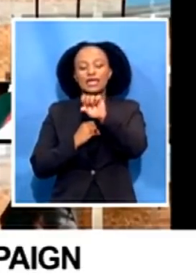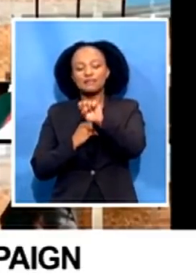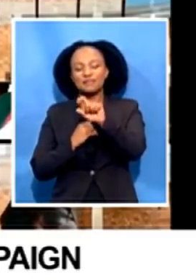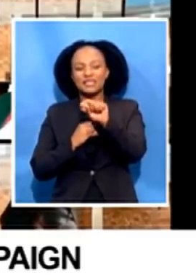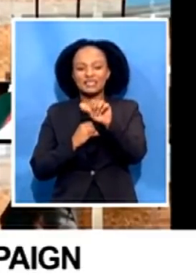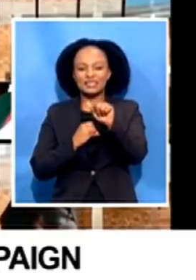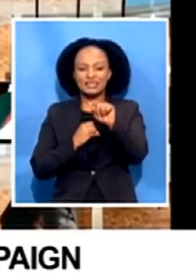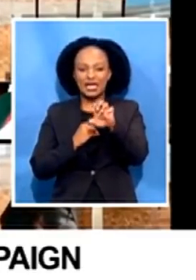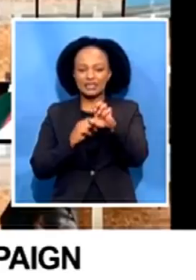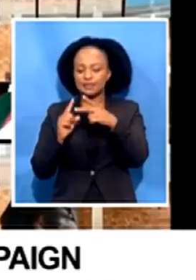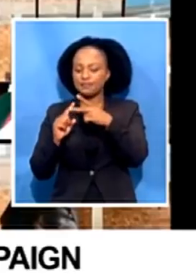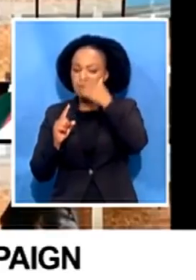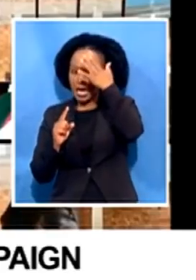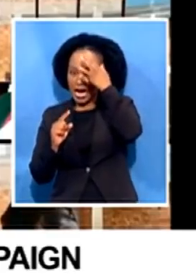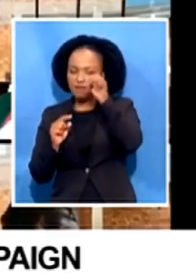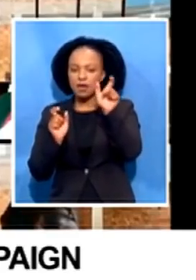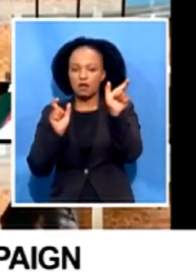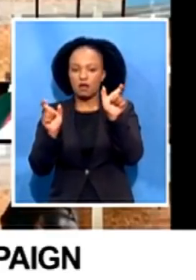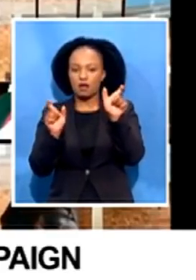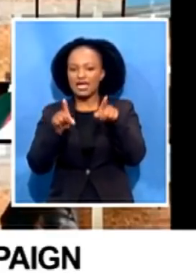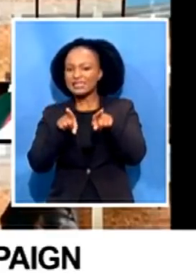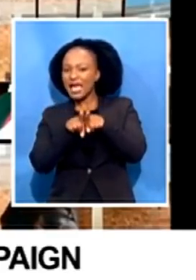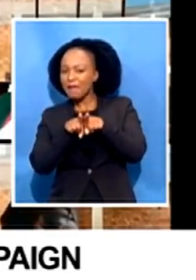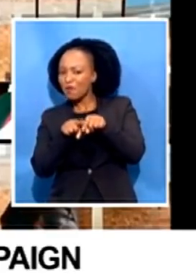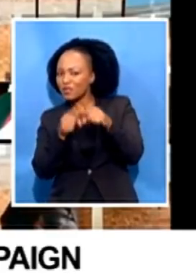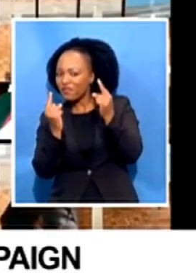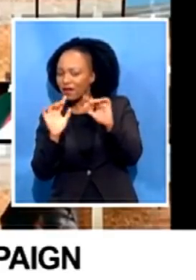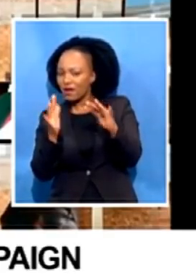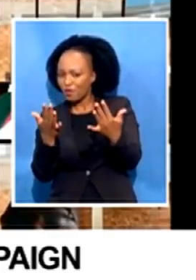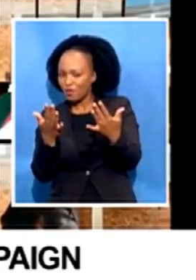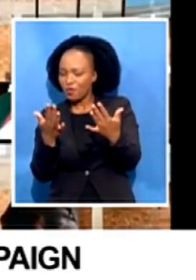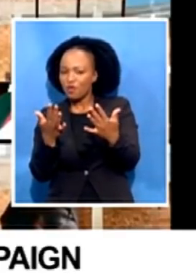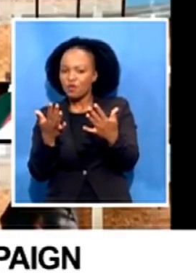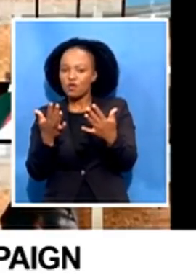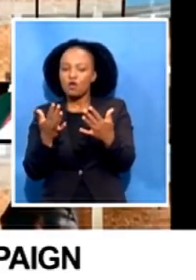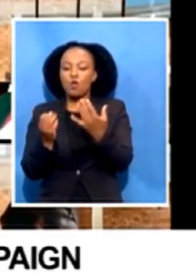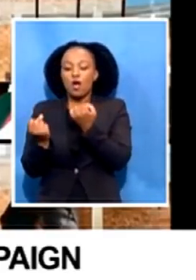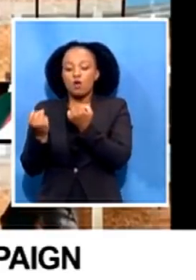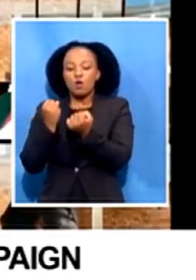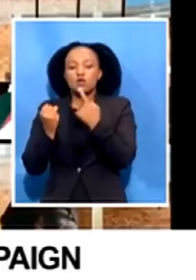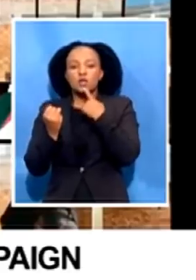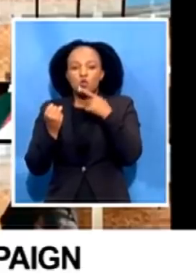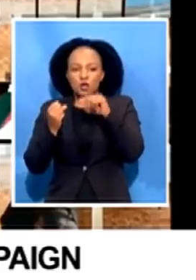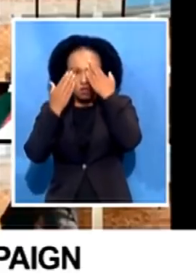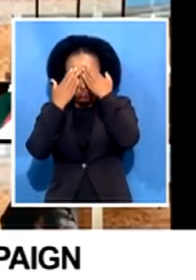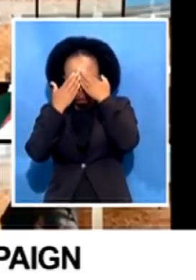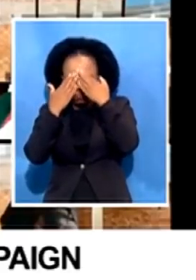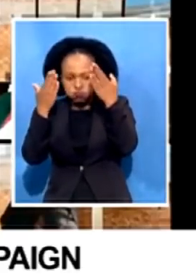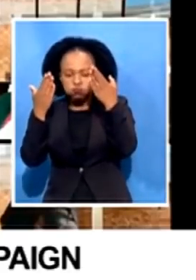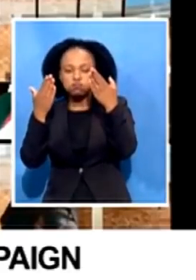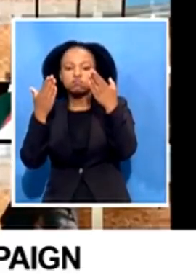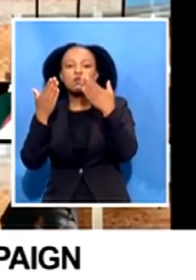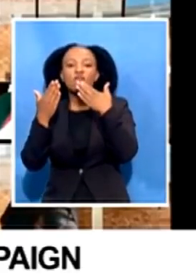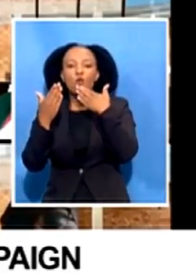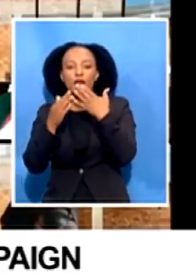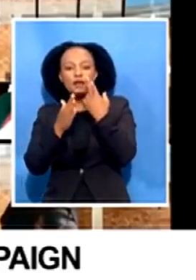can't widen the scope. We differ with the court on that score because there is a reason why the Constitution uses the